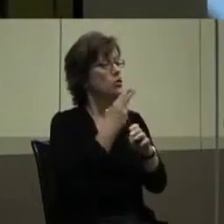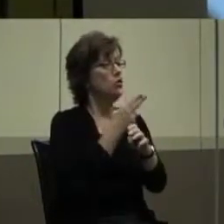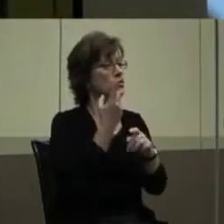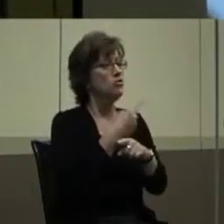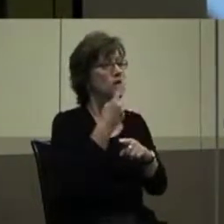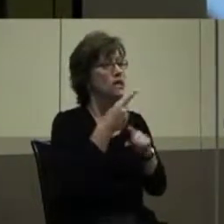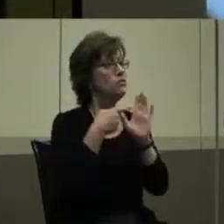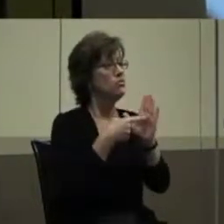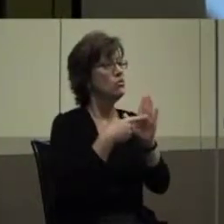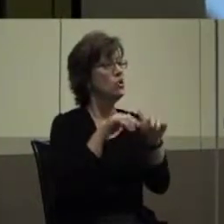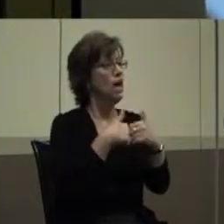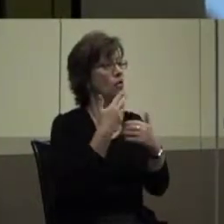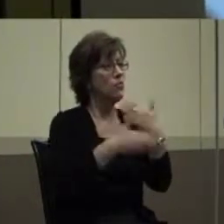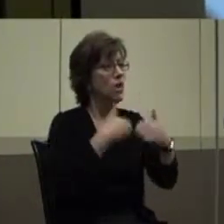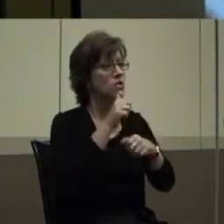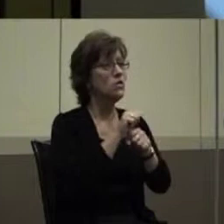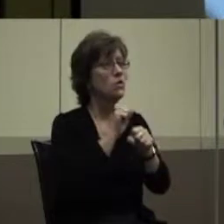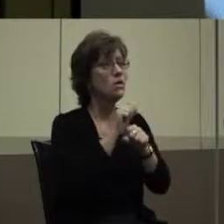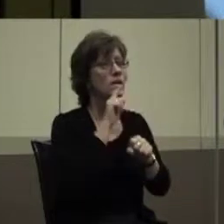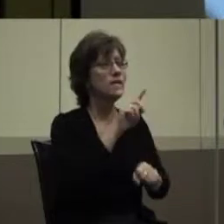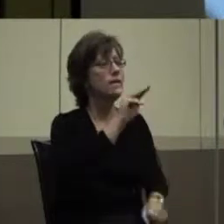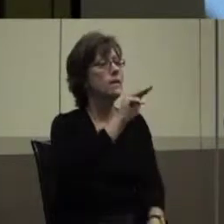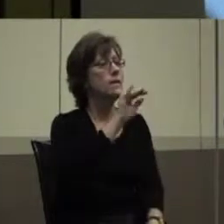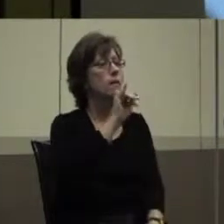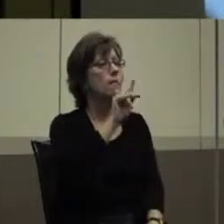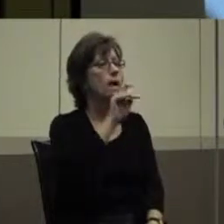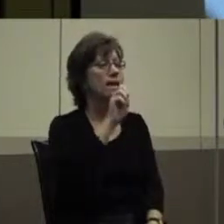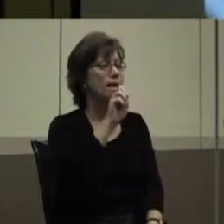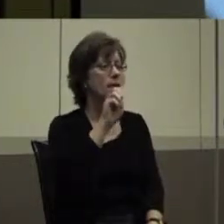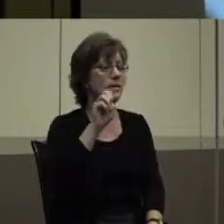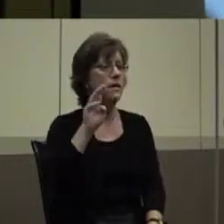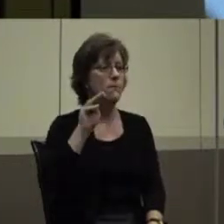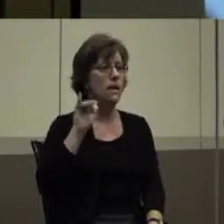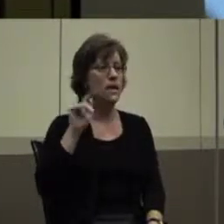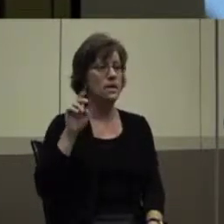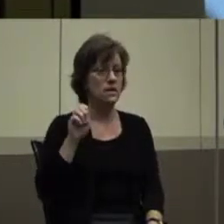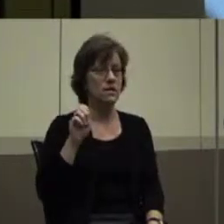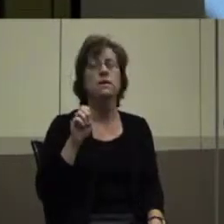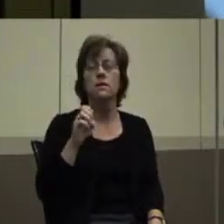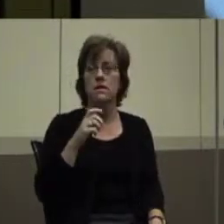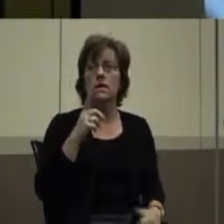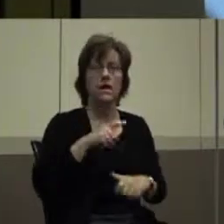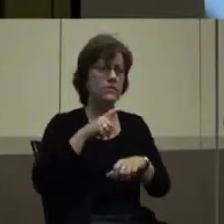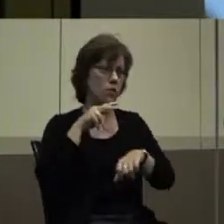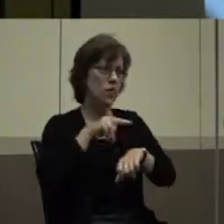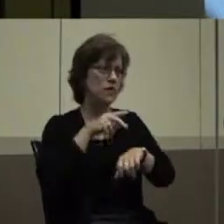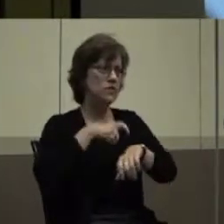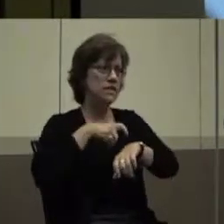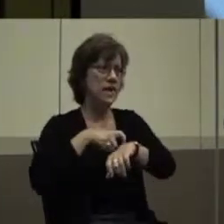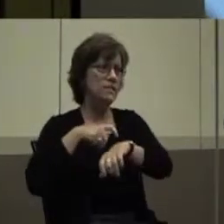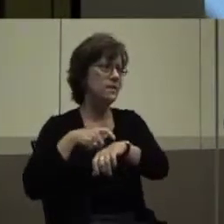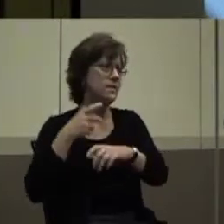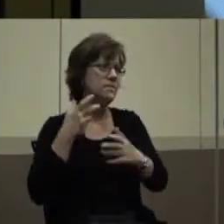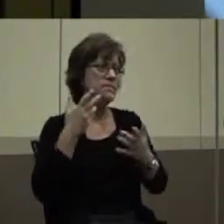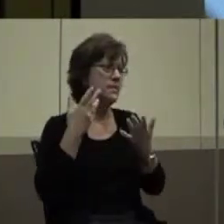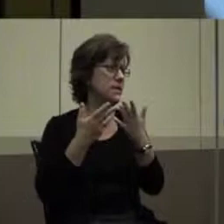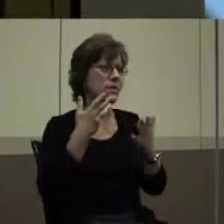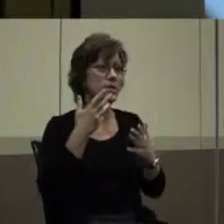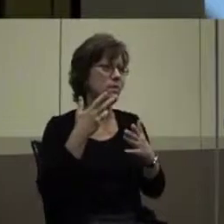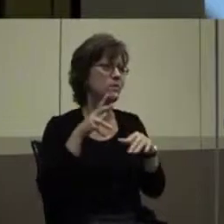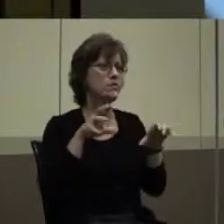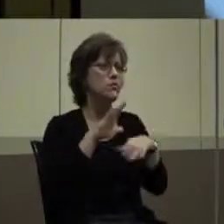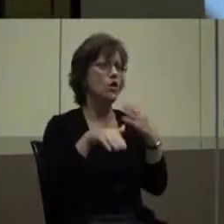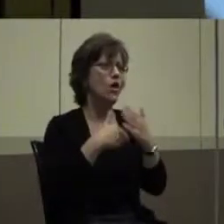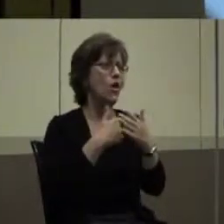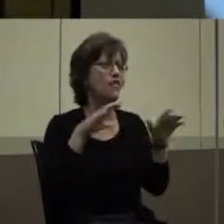process worked is Mike. And I'll have to gauge the time as we go through to see if we're going to do all of the activities. Your